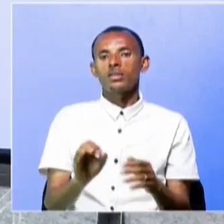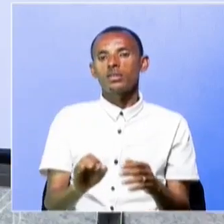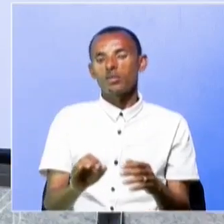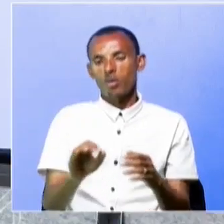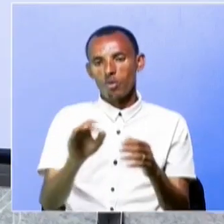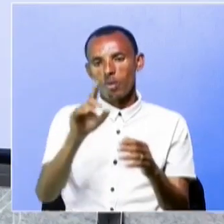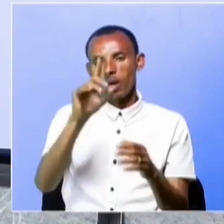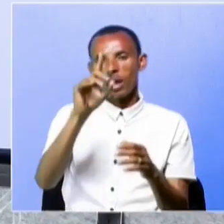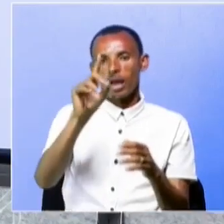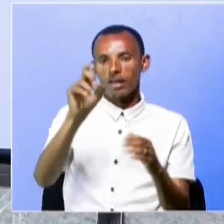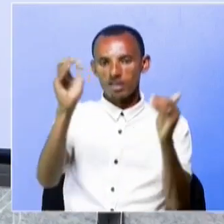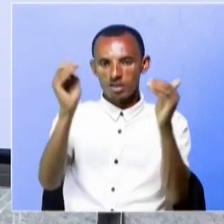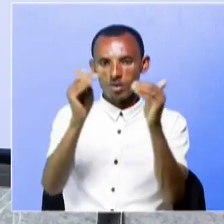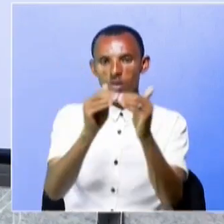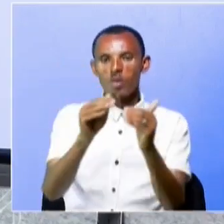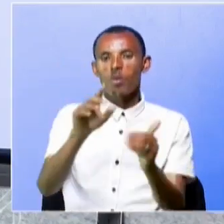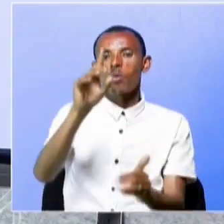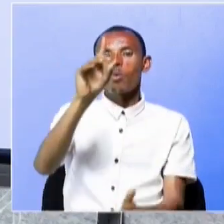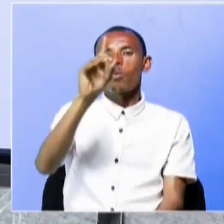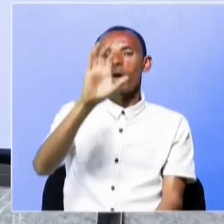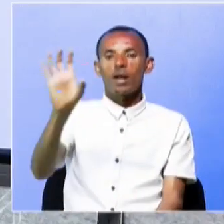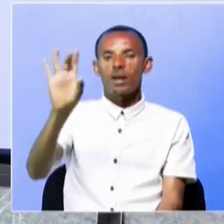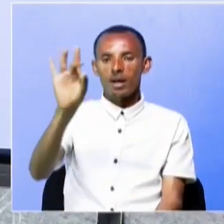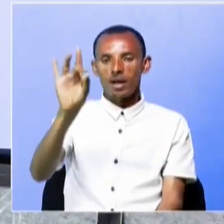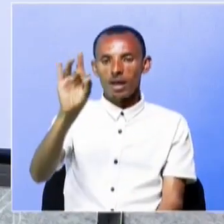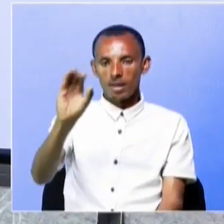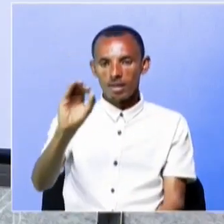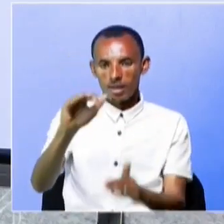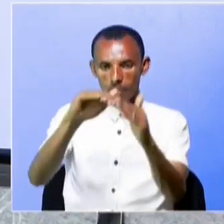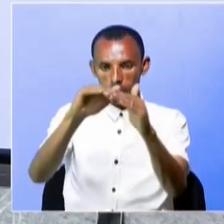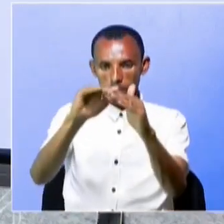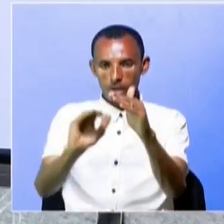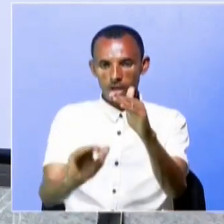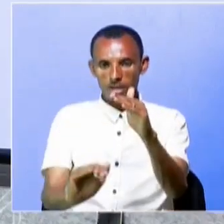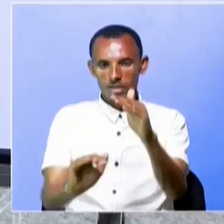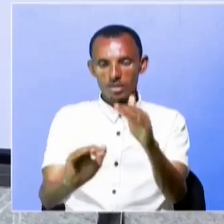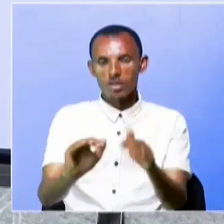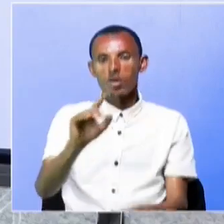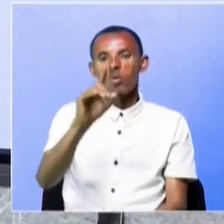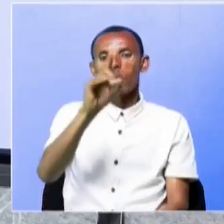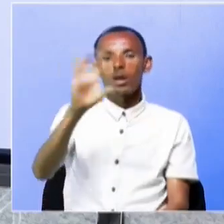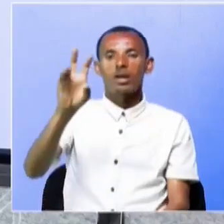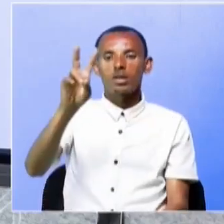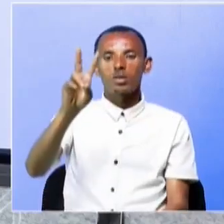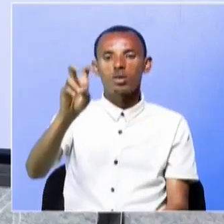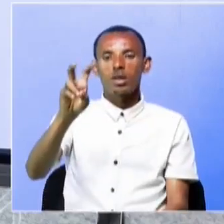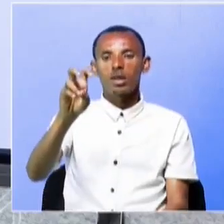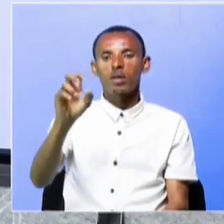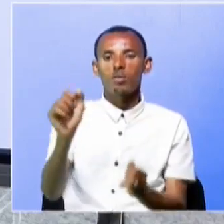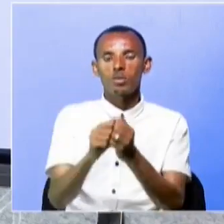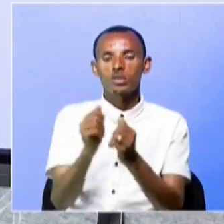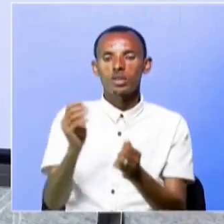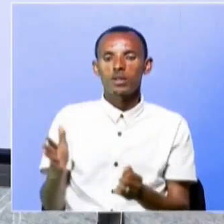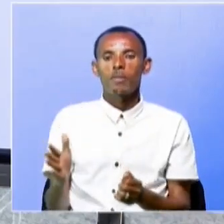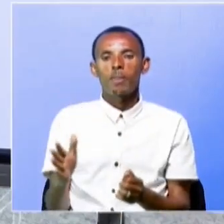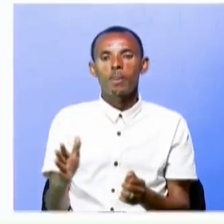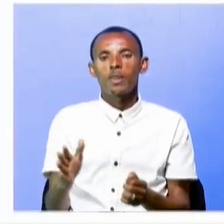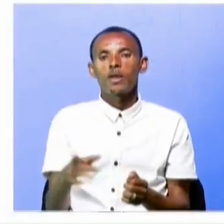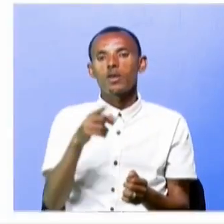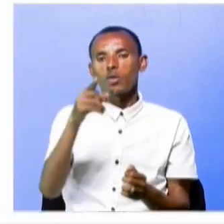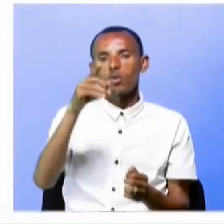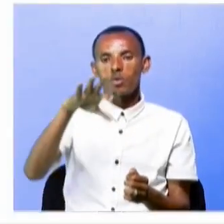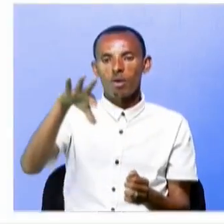transforming 120 to the right side or subtracting 120 from both sides, you